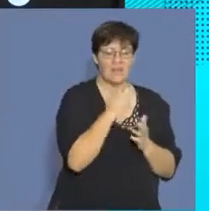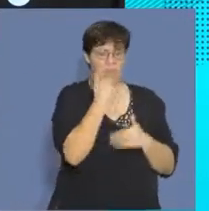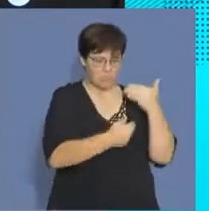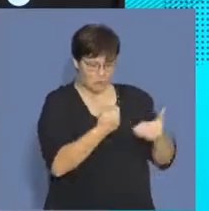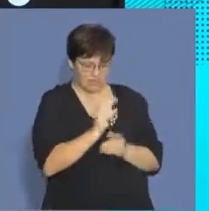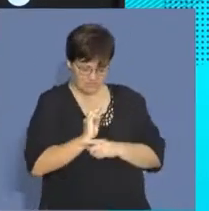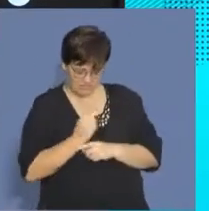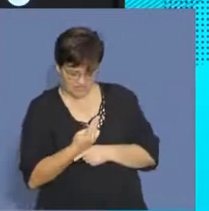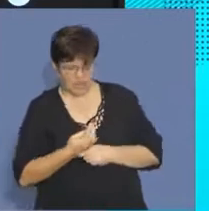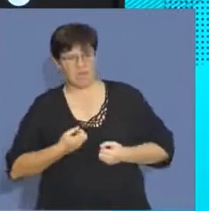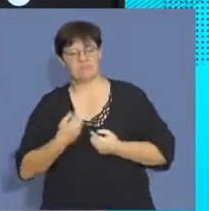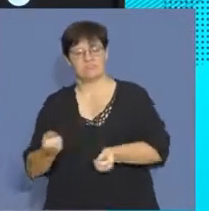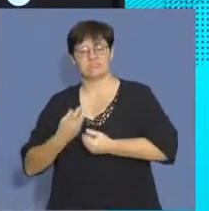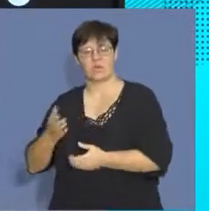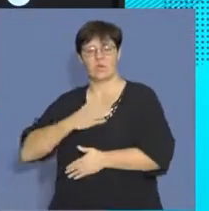of